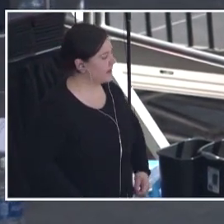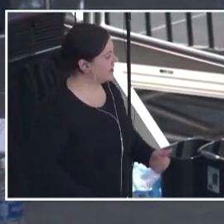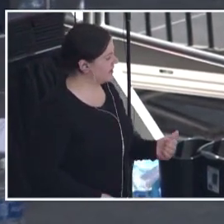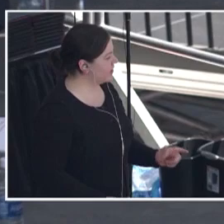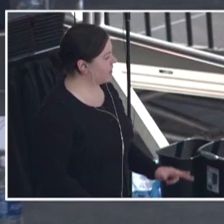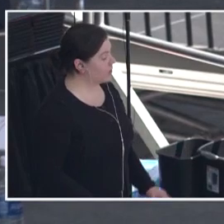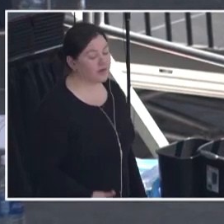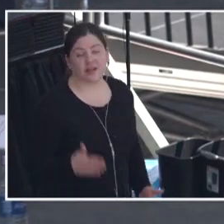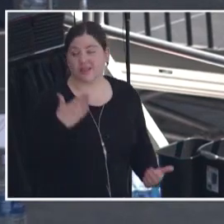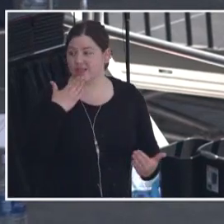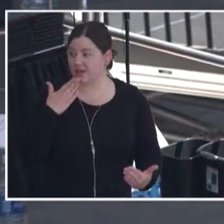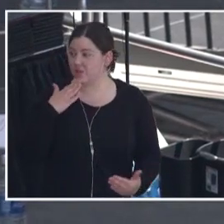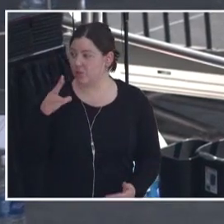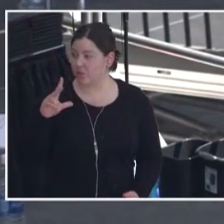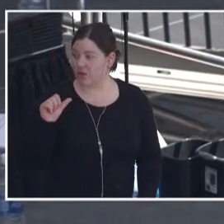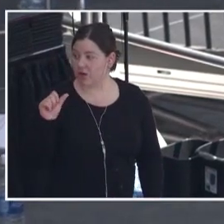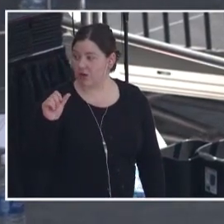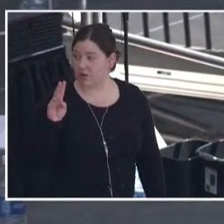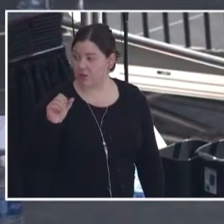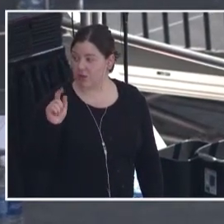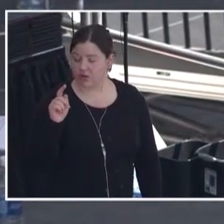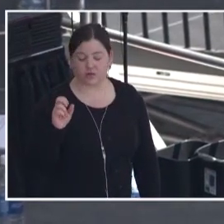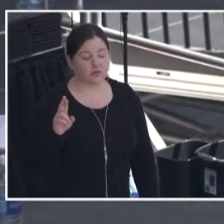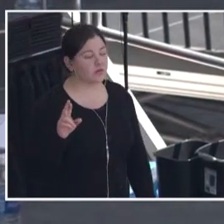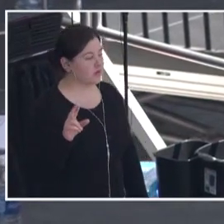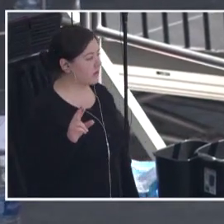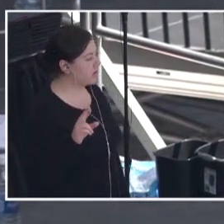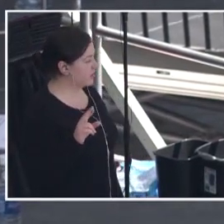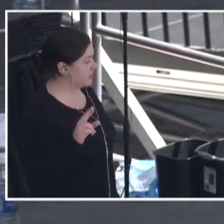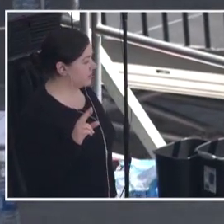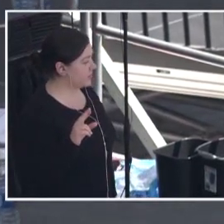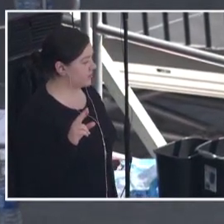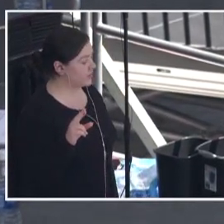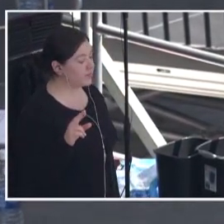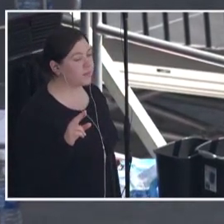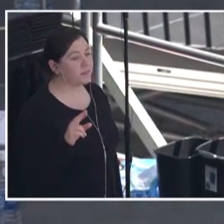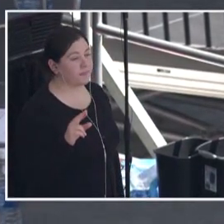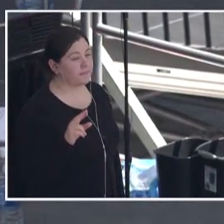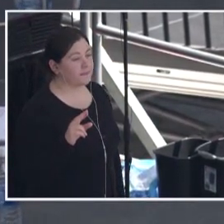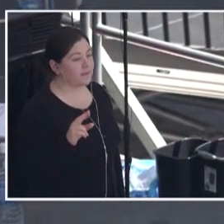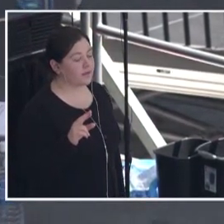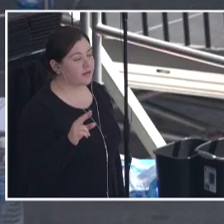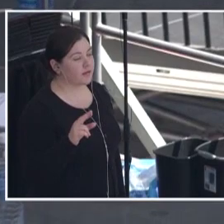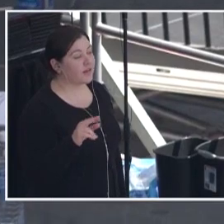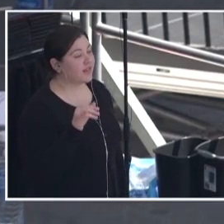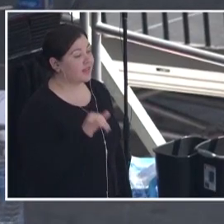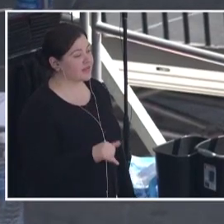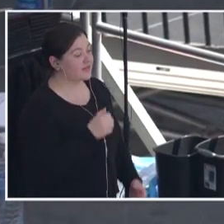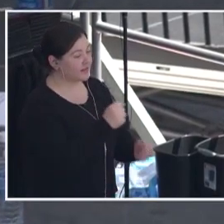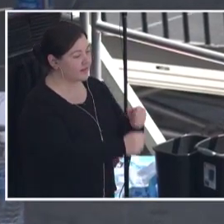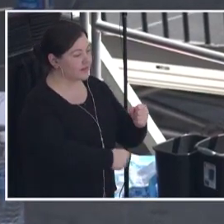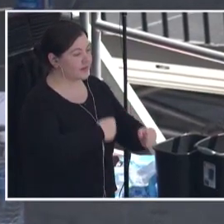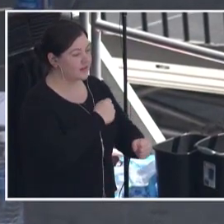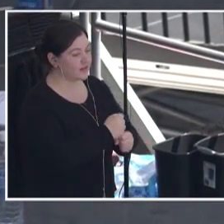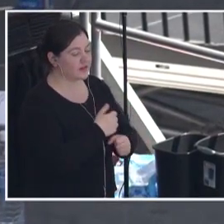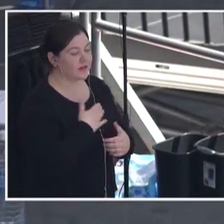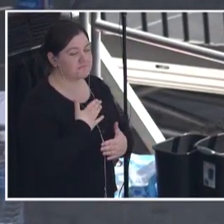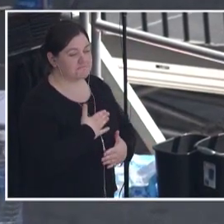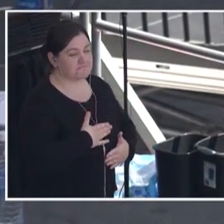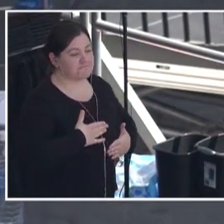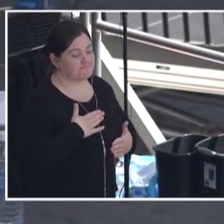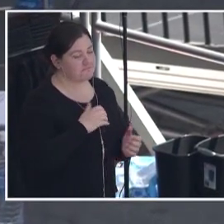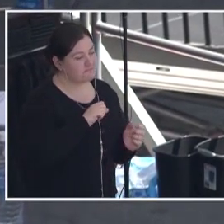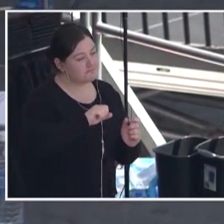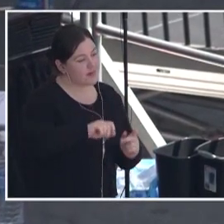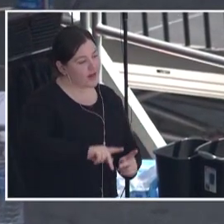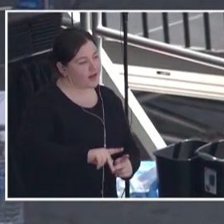Thank you, Dr. Walter. This year, I had the pleasure of returning to the Bergen